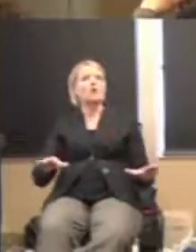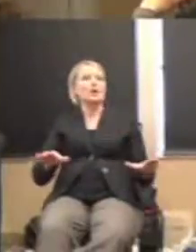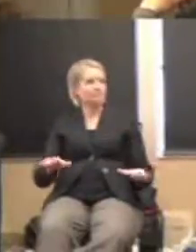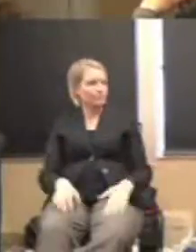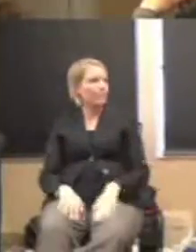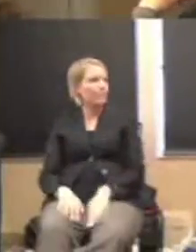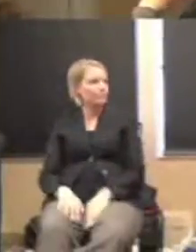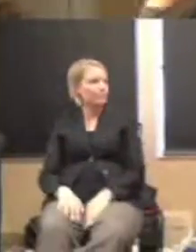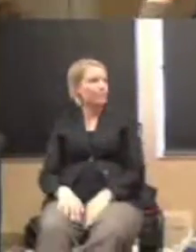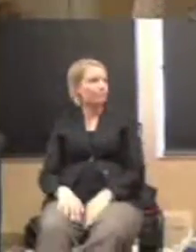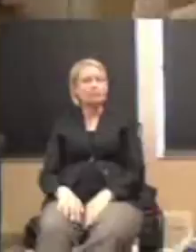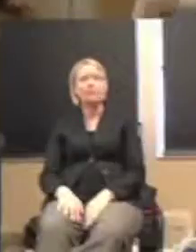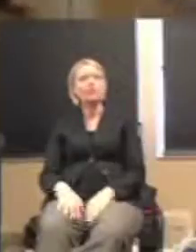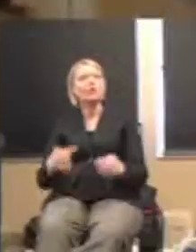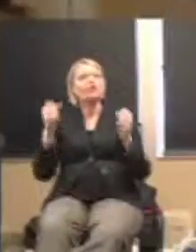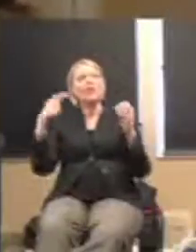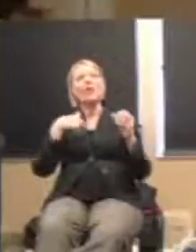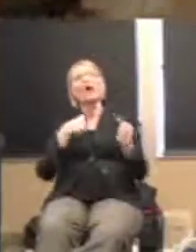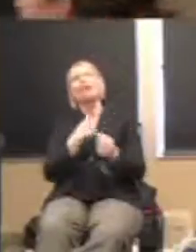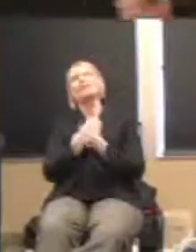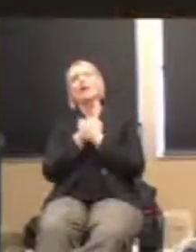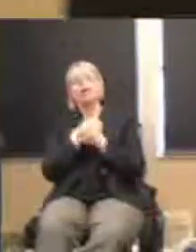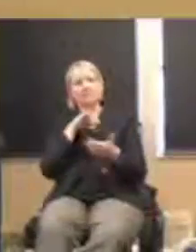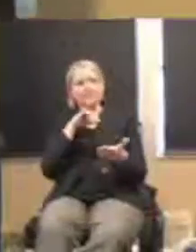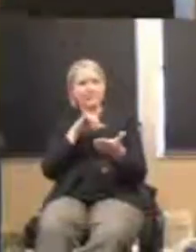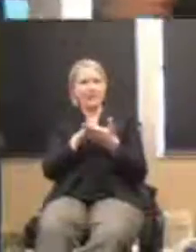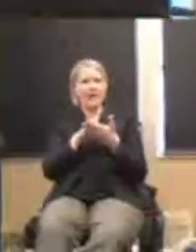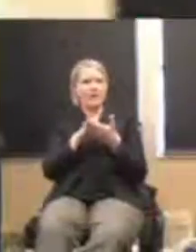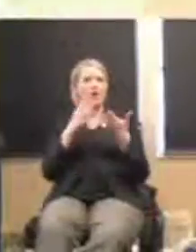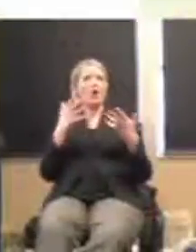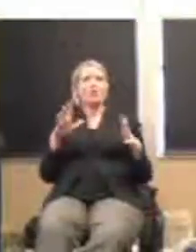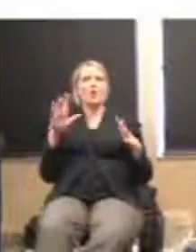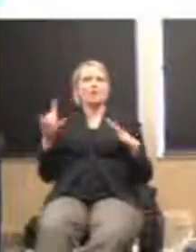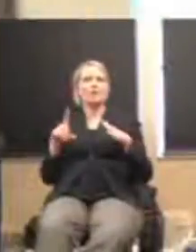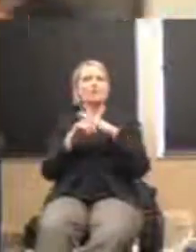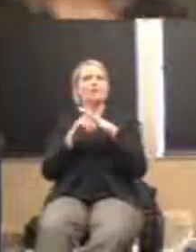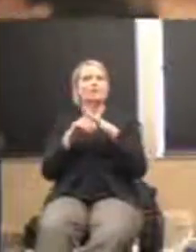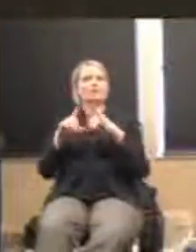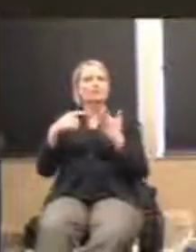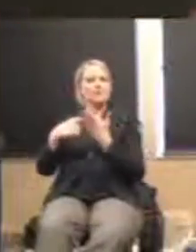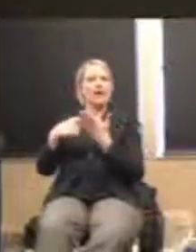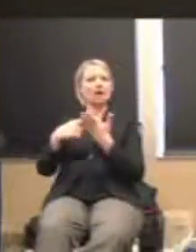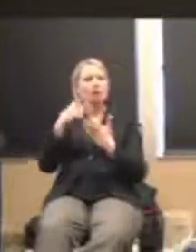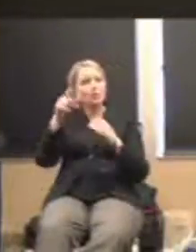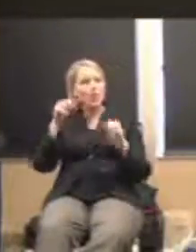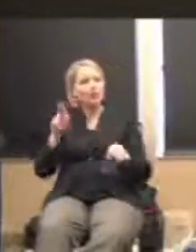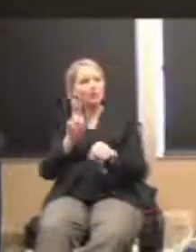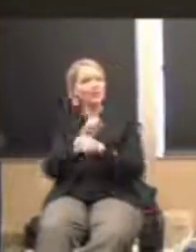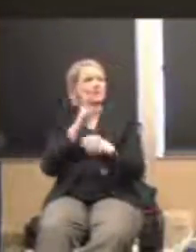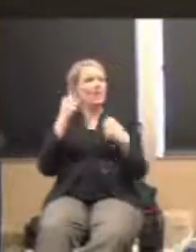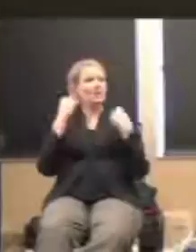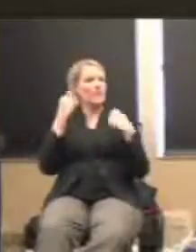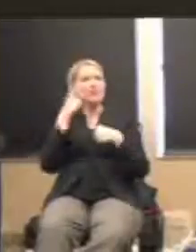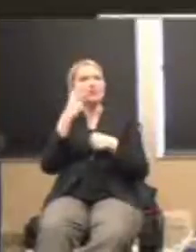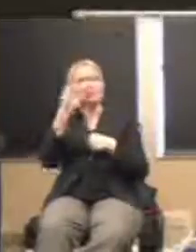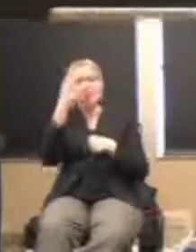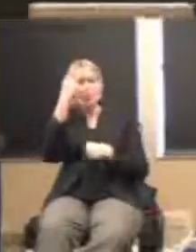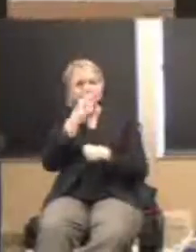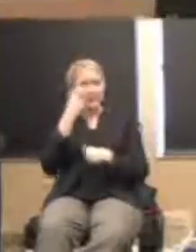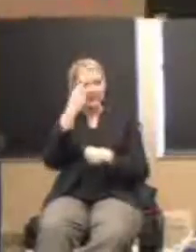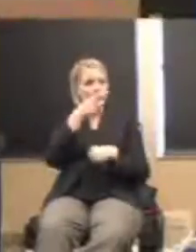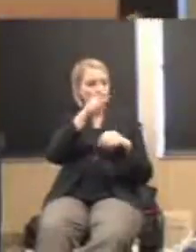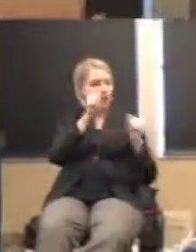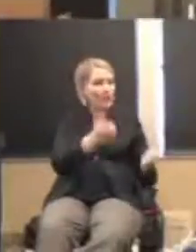Okay. So I love the fact that already this has come up, that you can use exercise for two different purposes. You can either bring